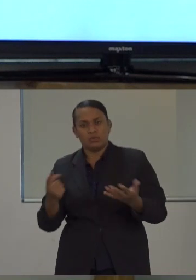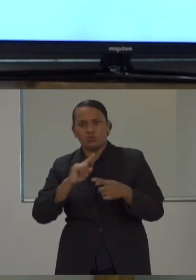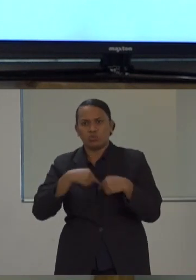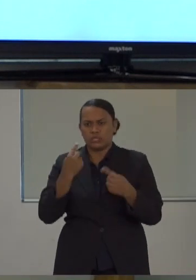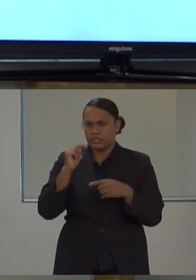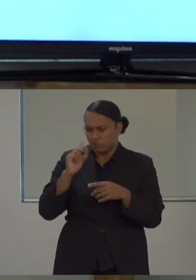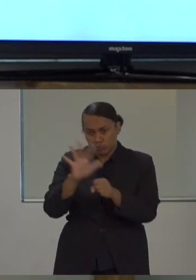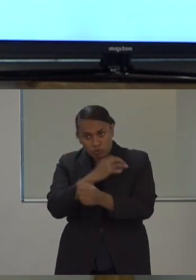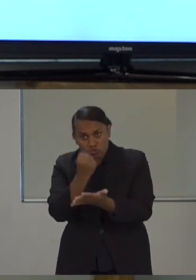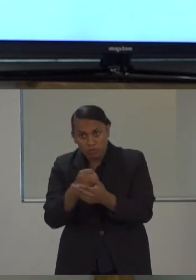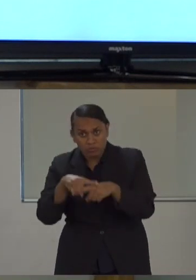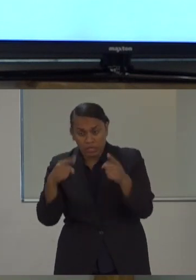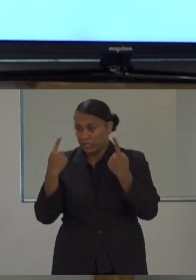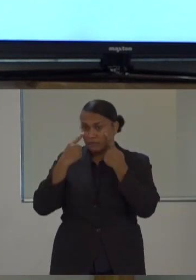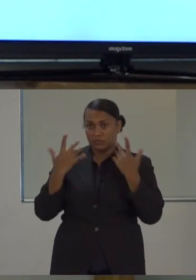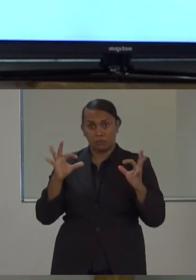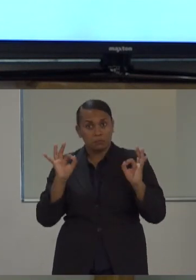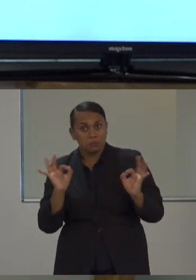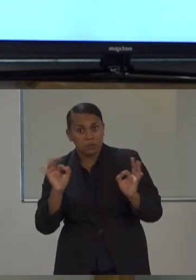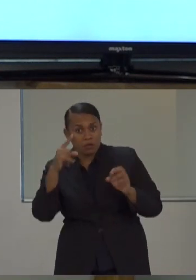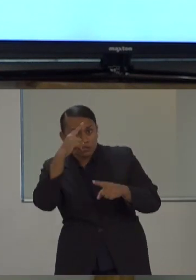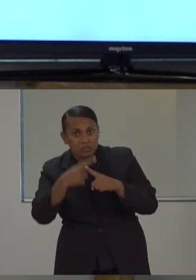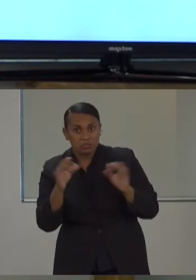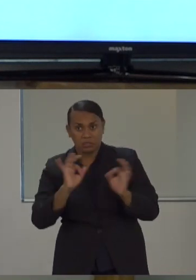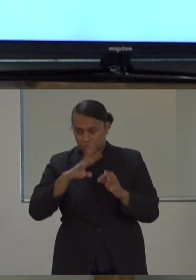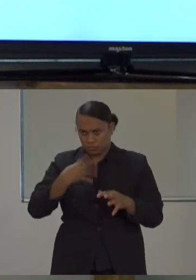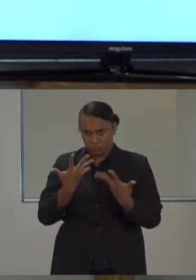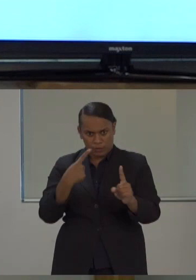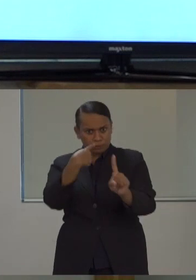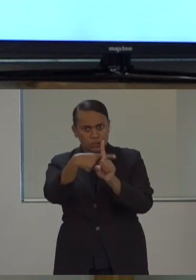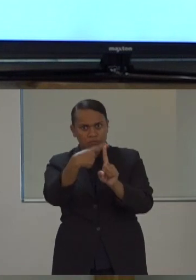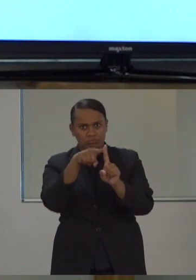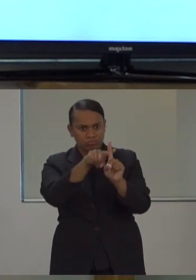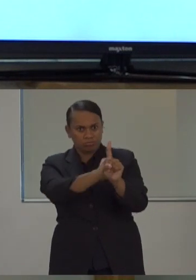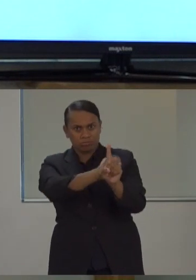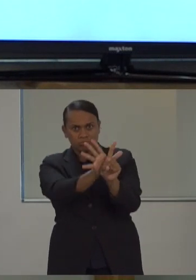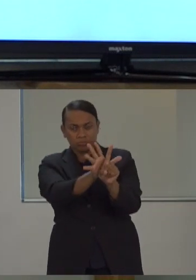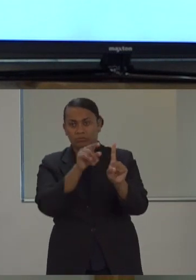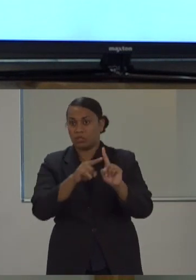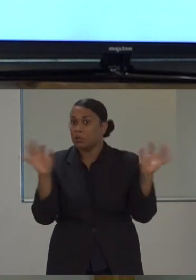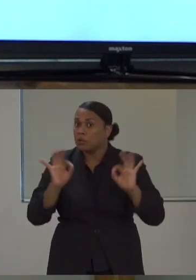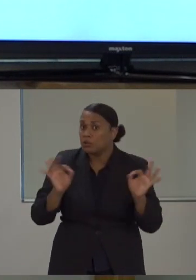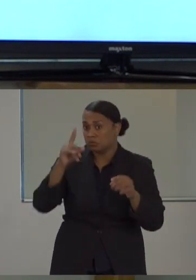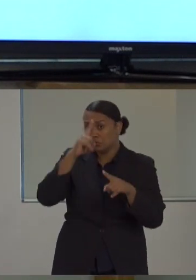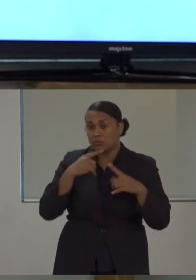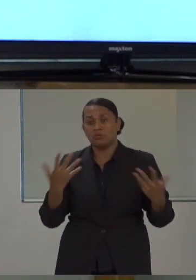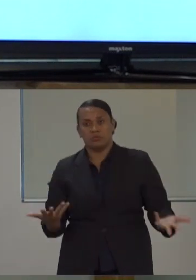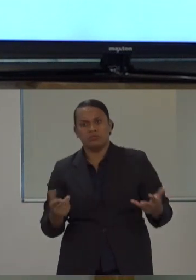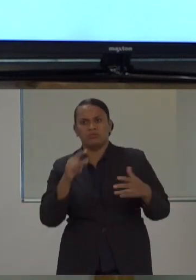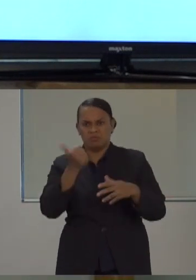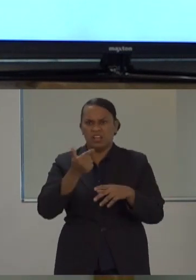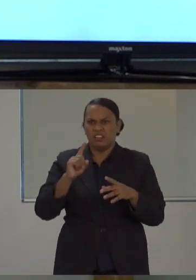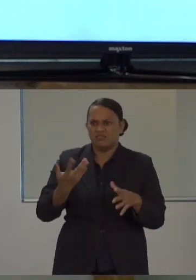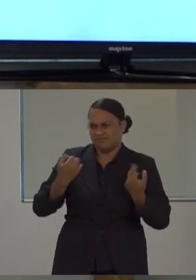had no symptoms. People with no symptoms having COVID-19 have been recorded around the world. The World Health